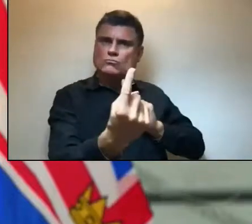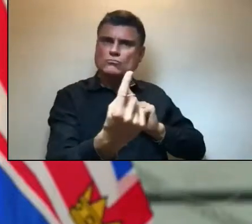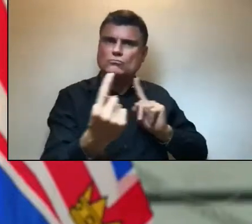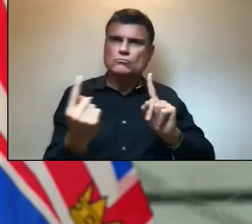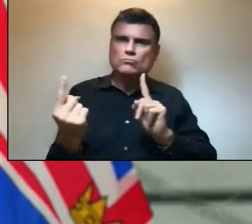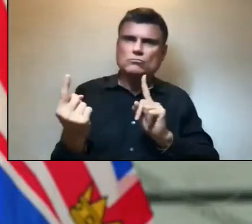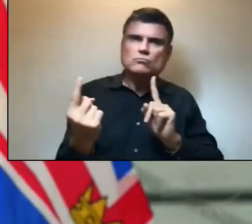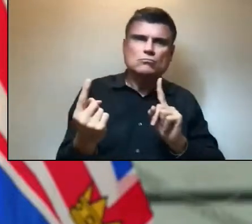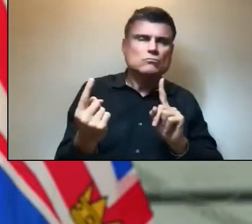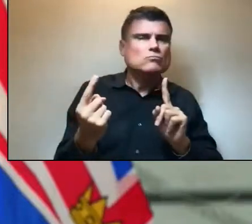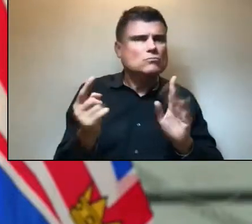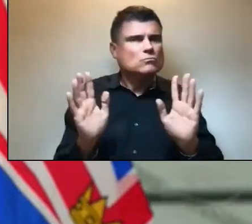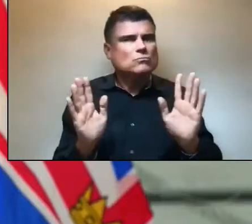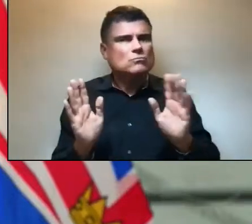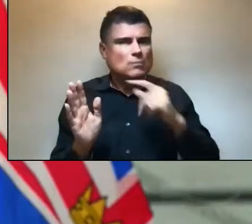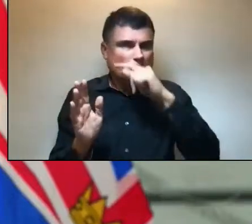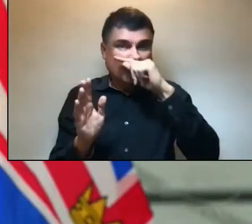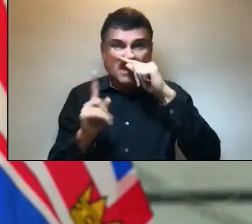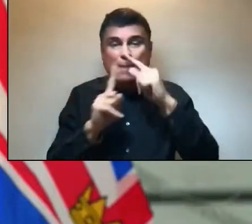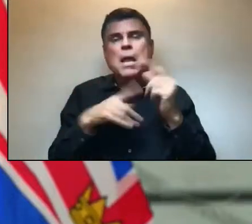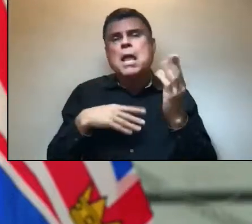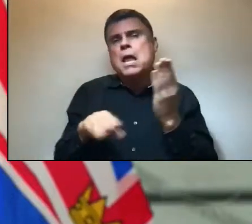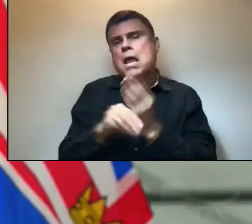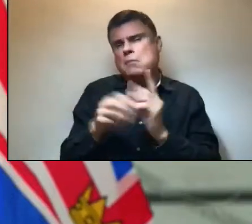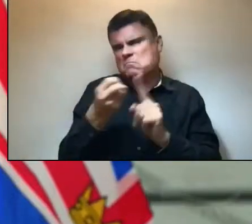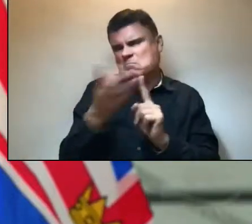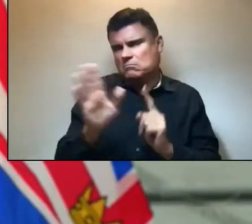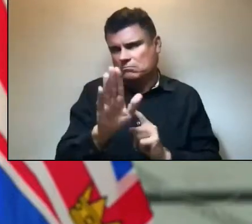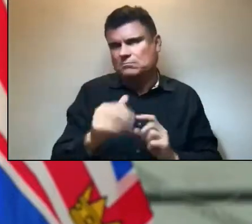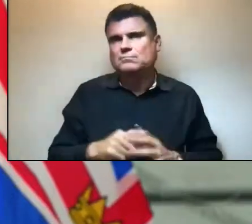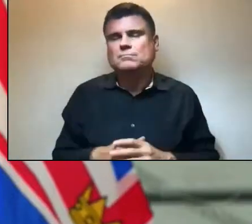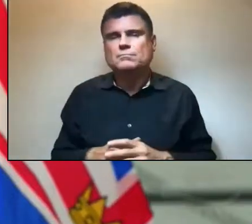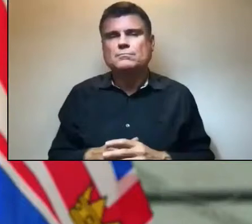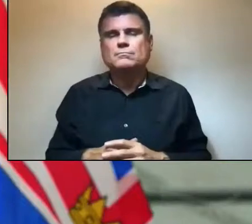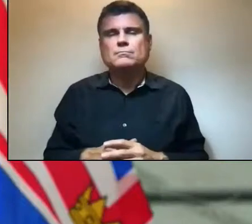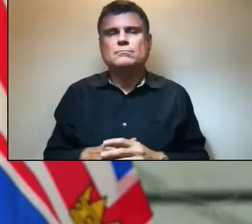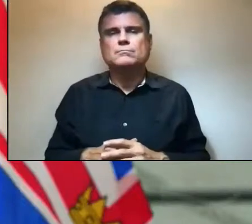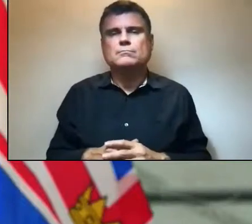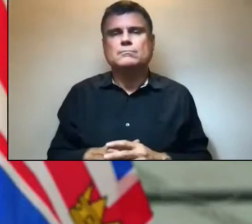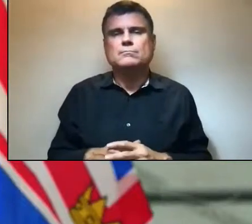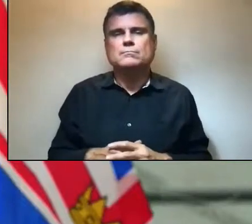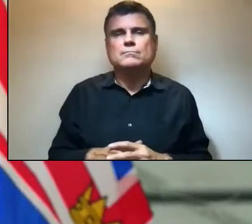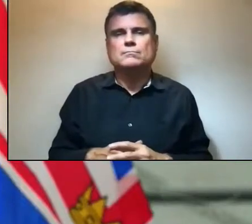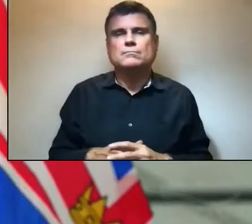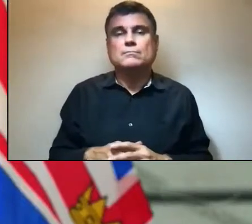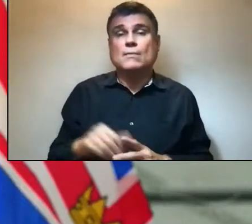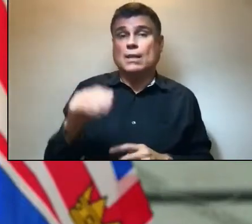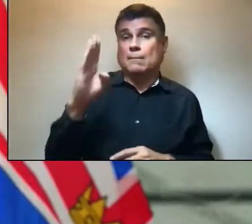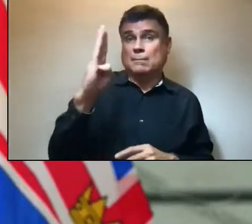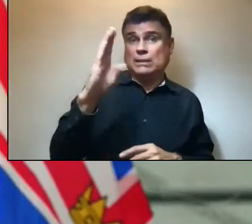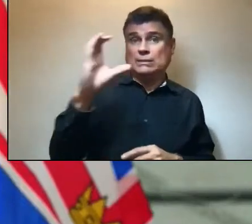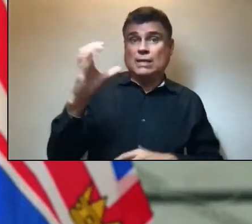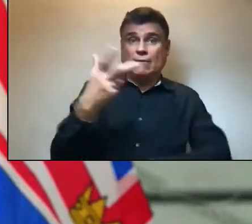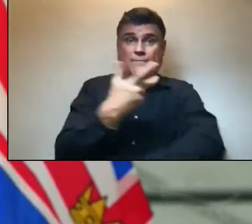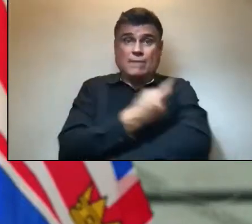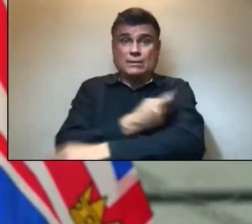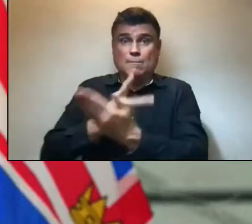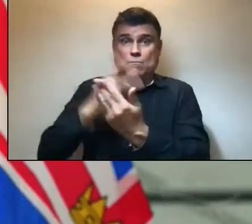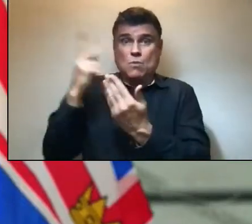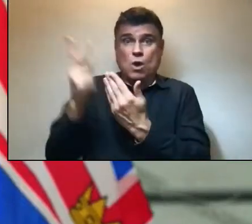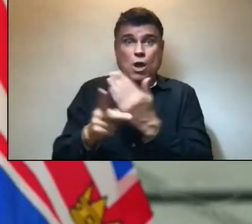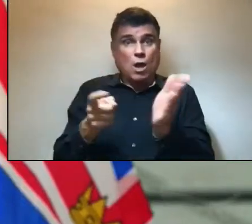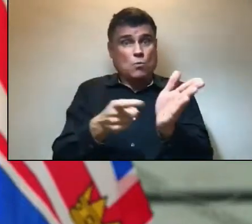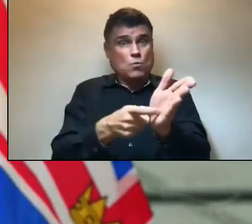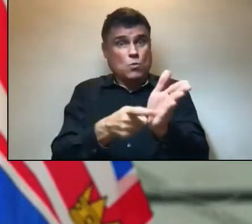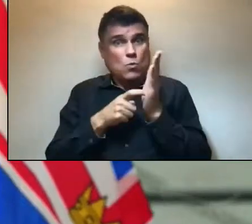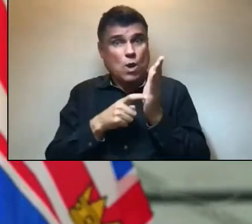a thing about this. No, we're not going to make it part of the BC vaccine program, but it is a requirement to